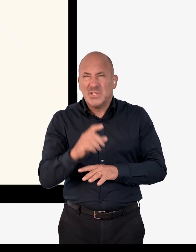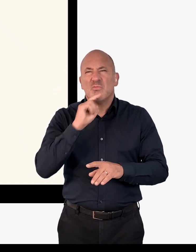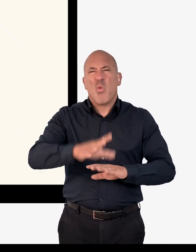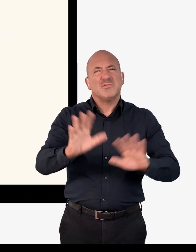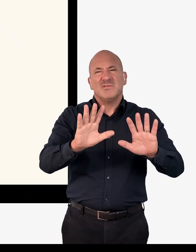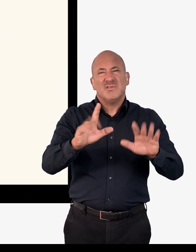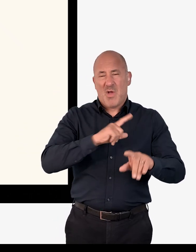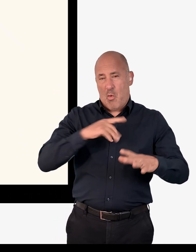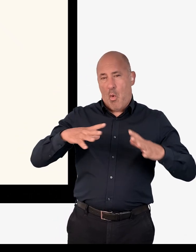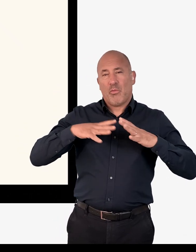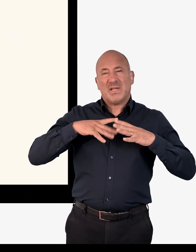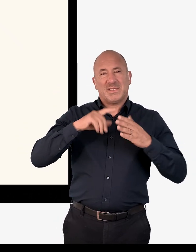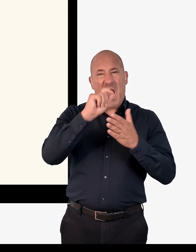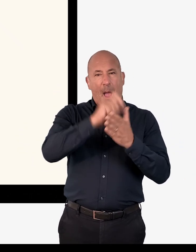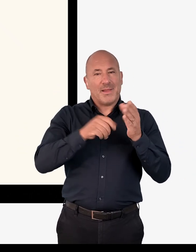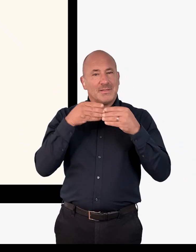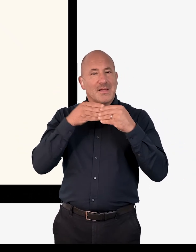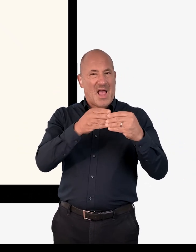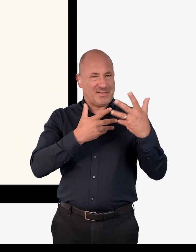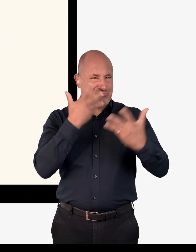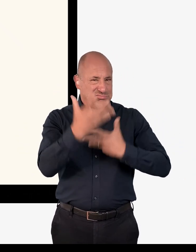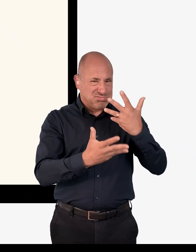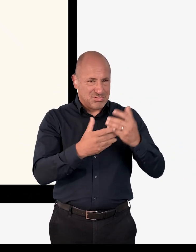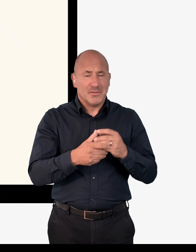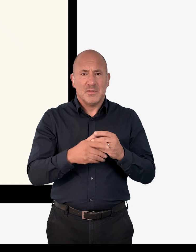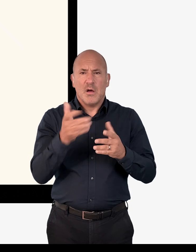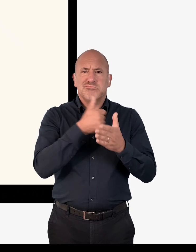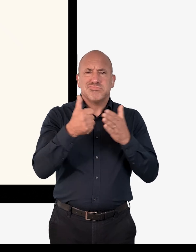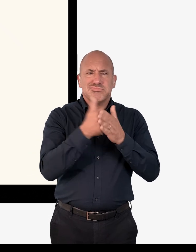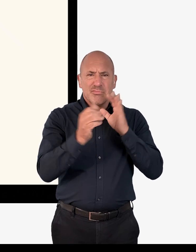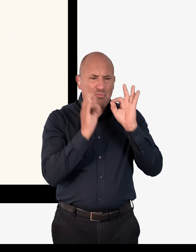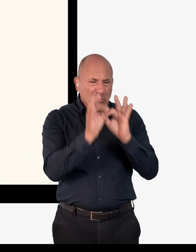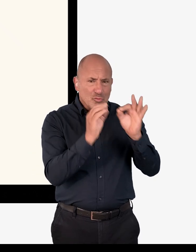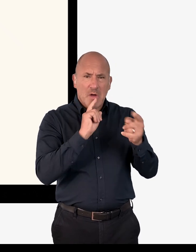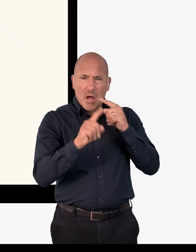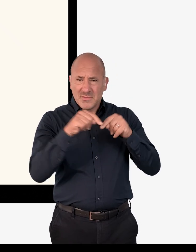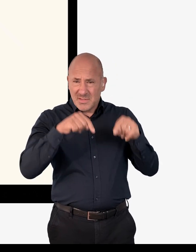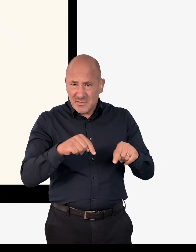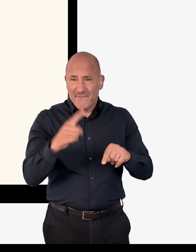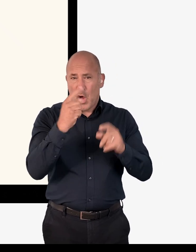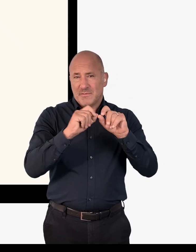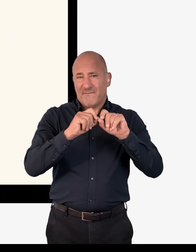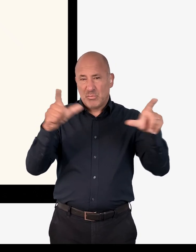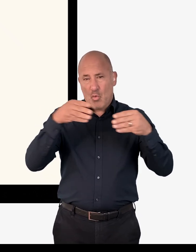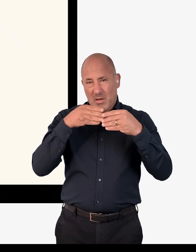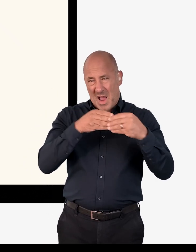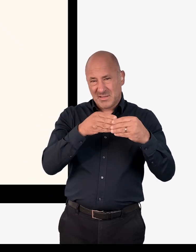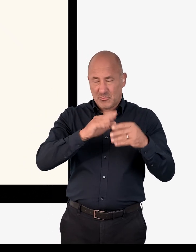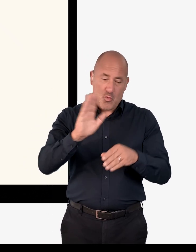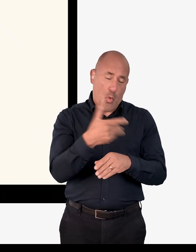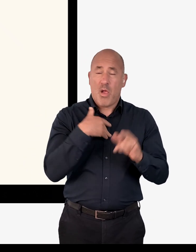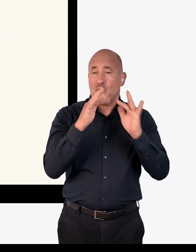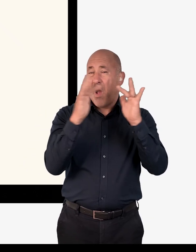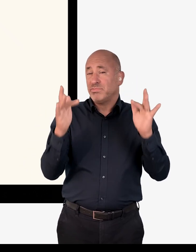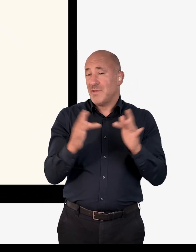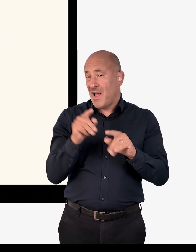step, as this is covered in the applicant guidance, frequently asked questions, and the first video guidance, which can be